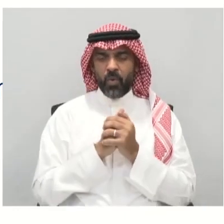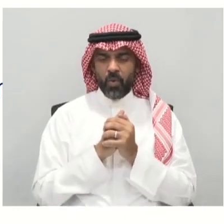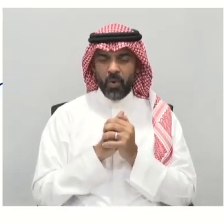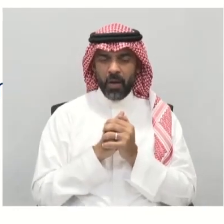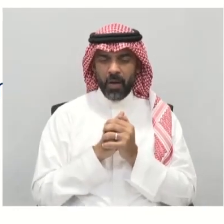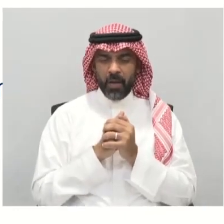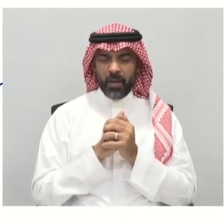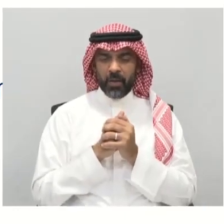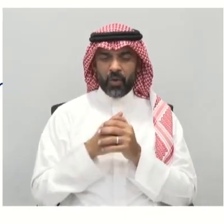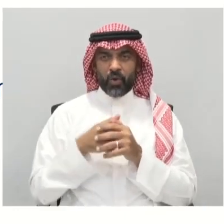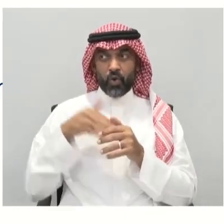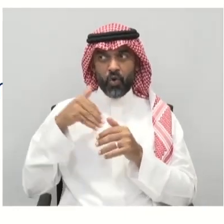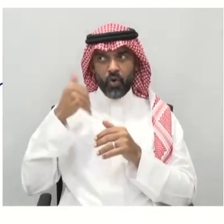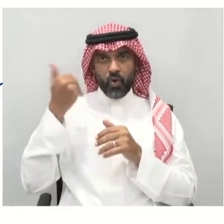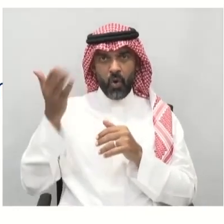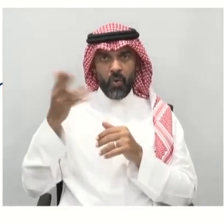and